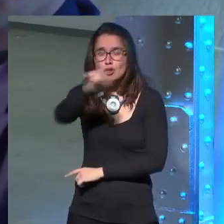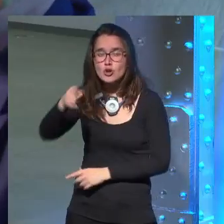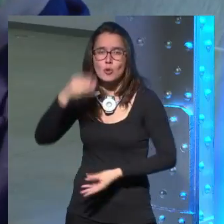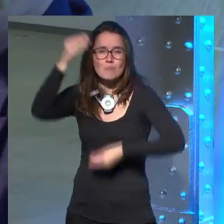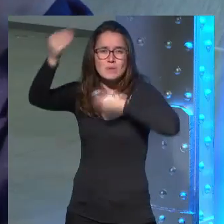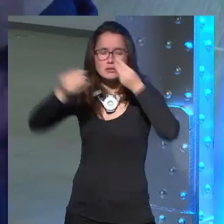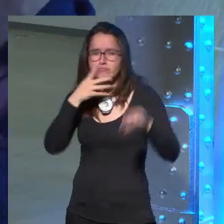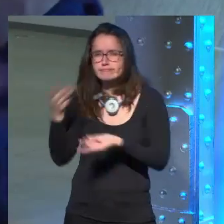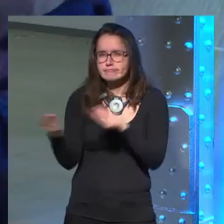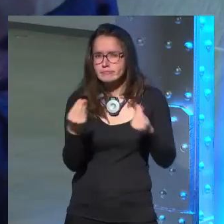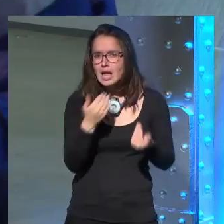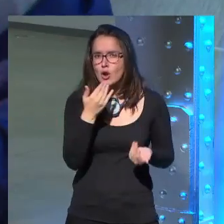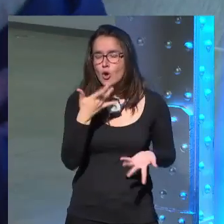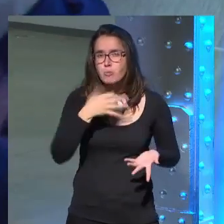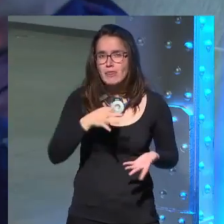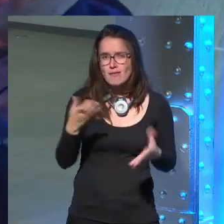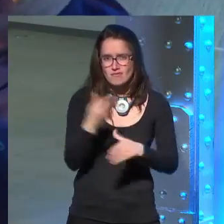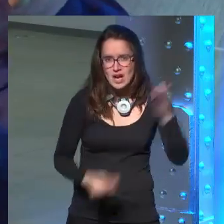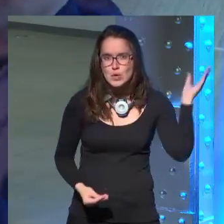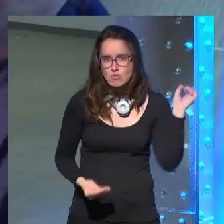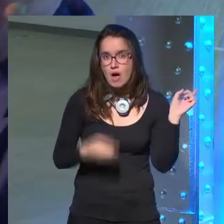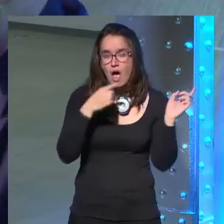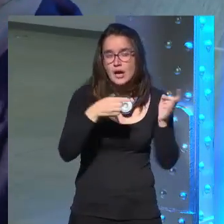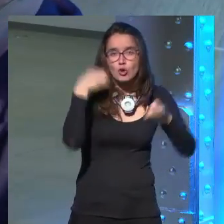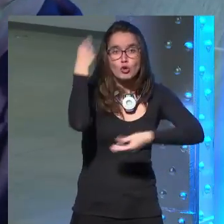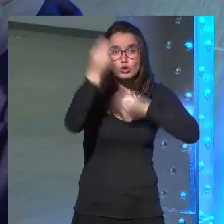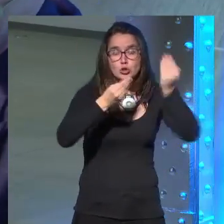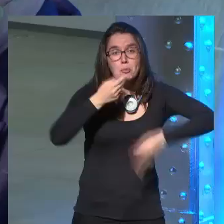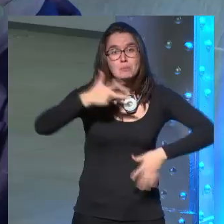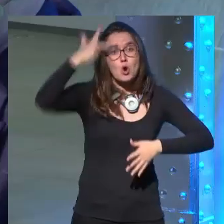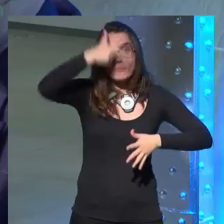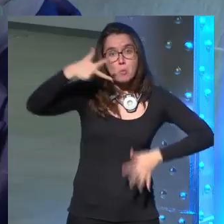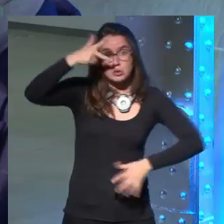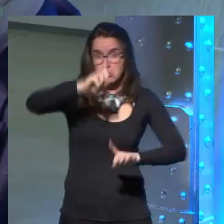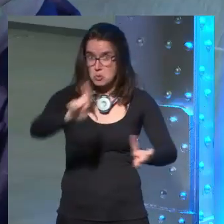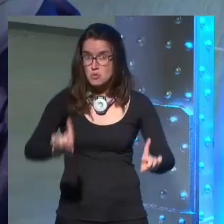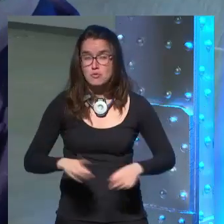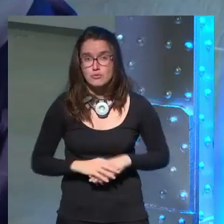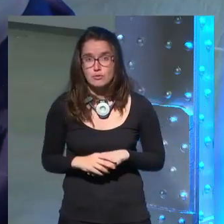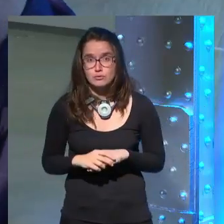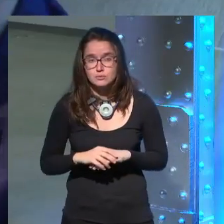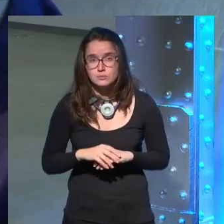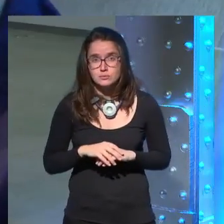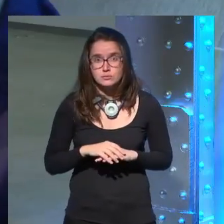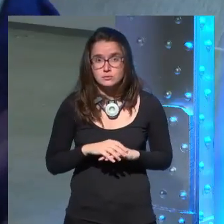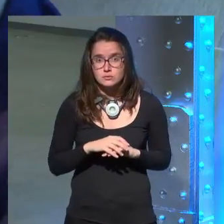they can't know, because you cannot know something new happening beyond that horizon. Interesting.